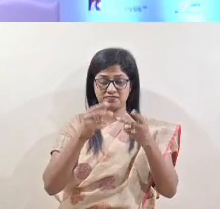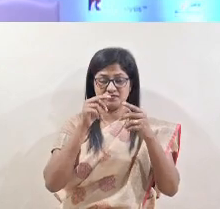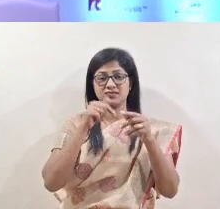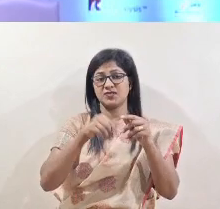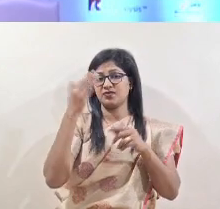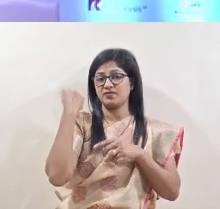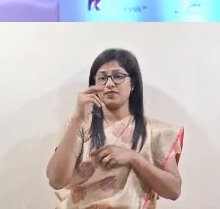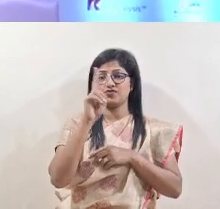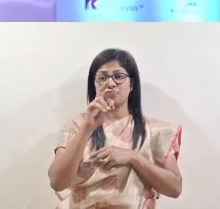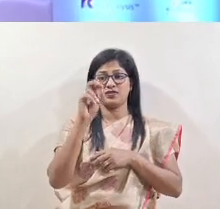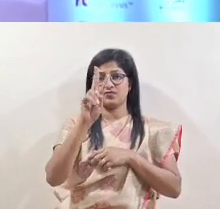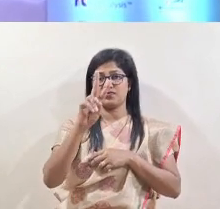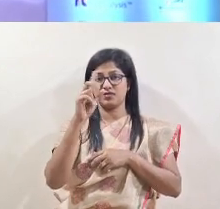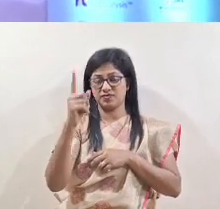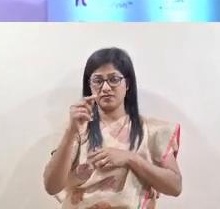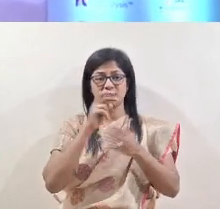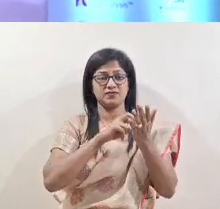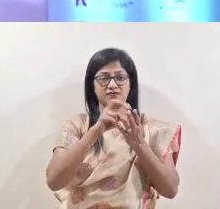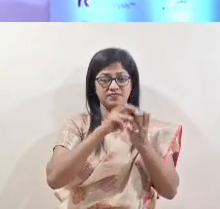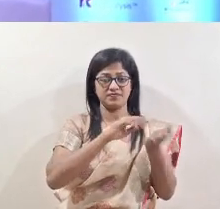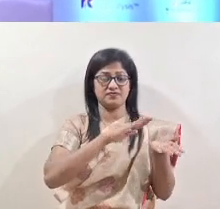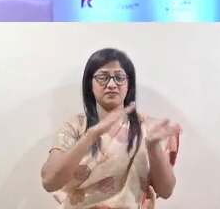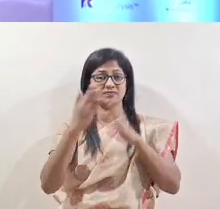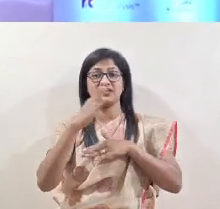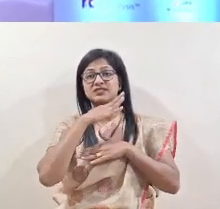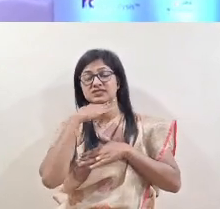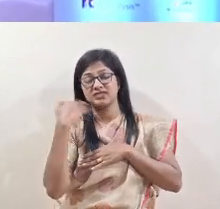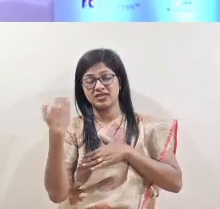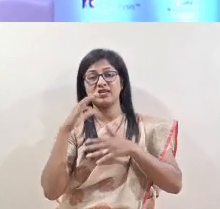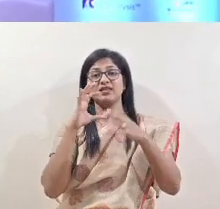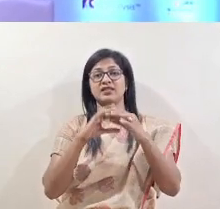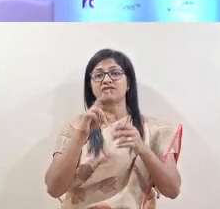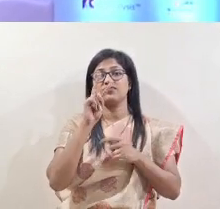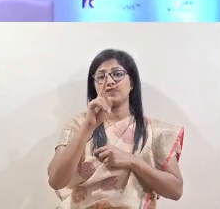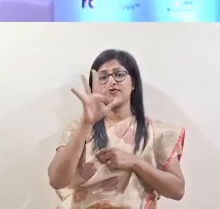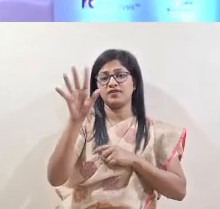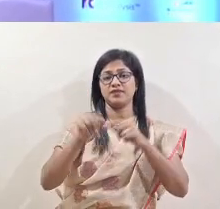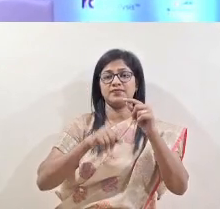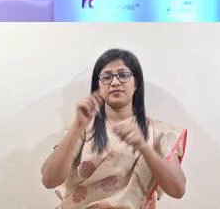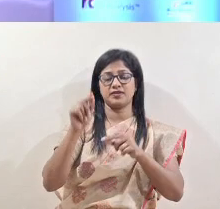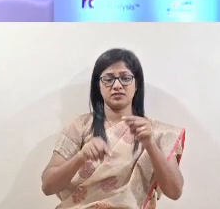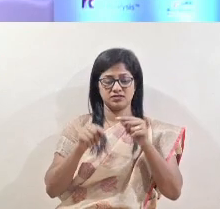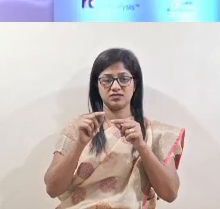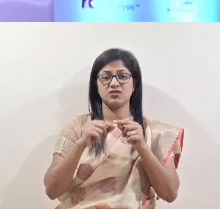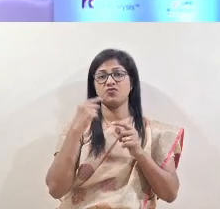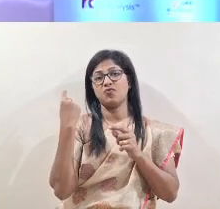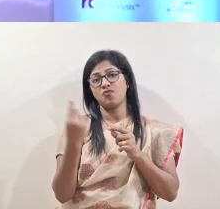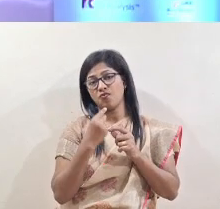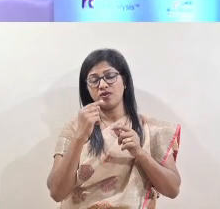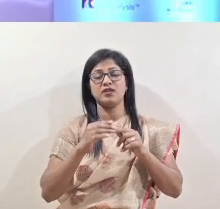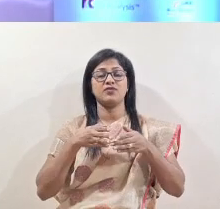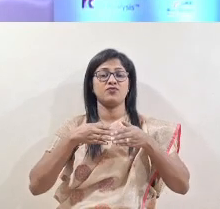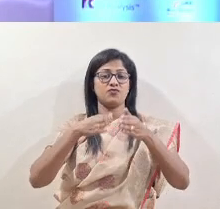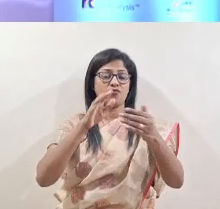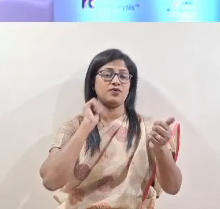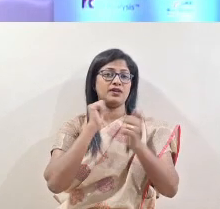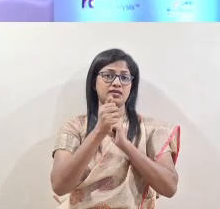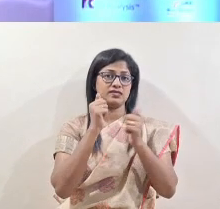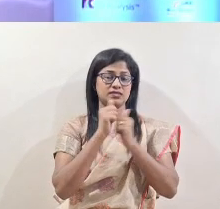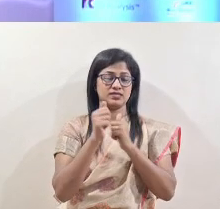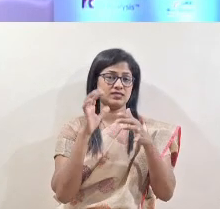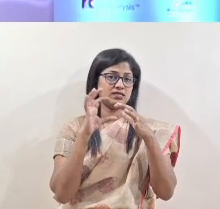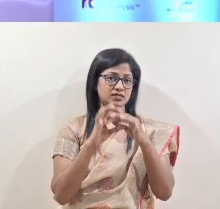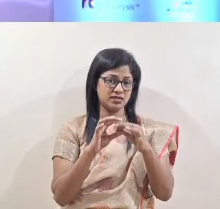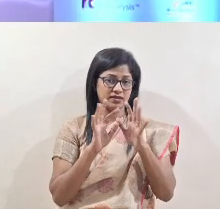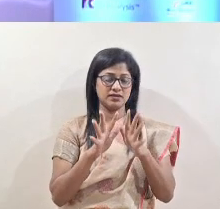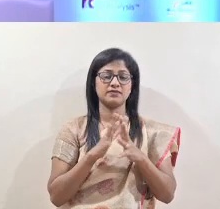in 2021, the pedestrian constituted for the 25% of overall road accident